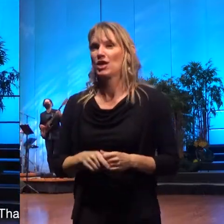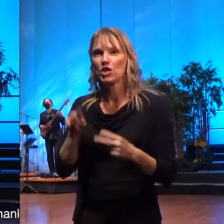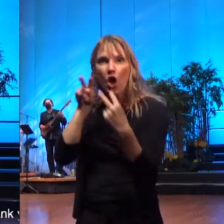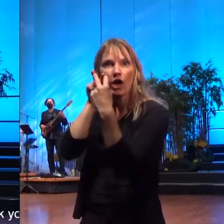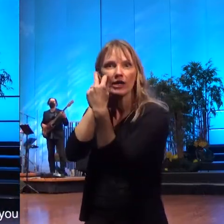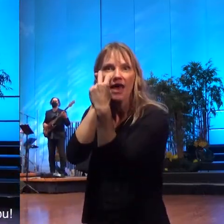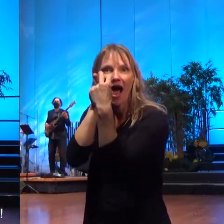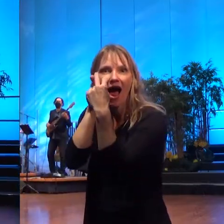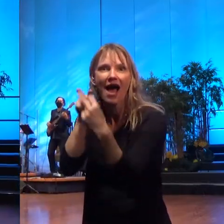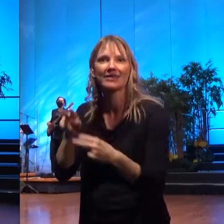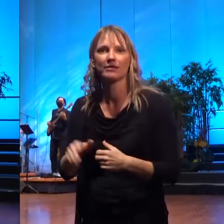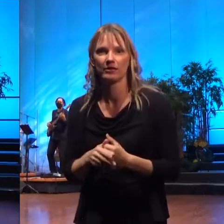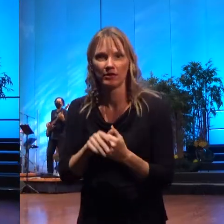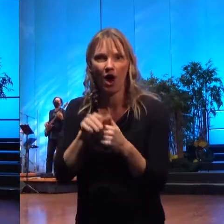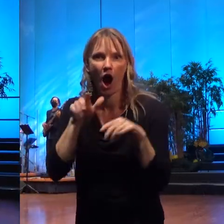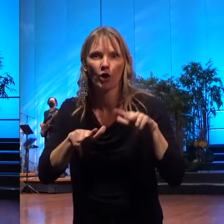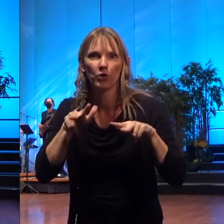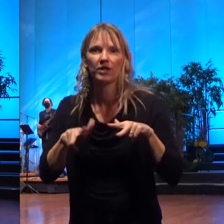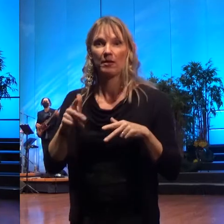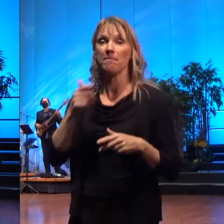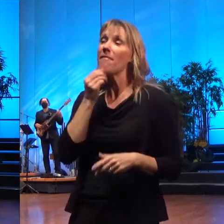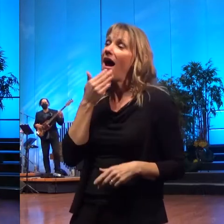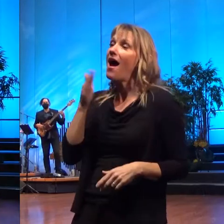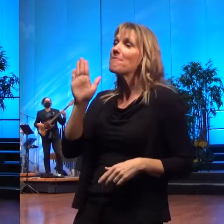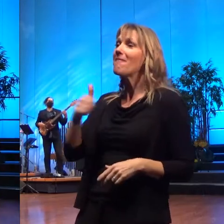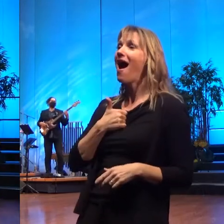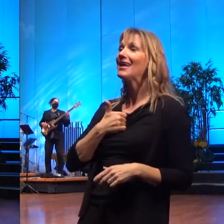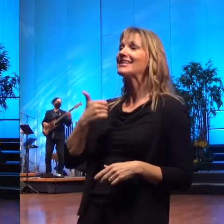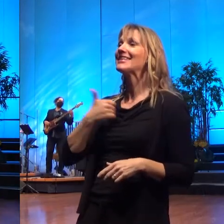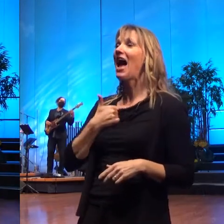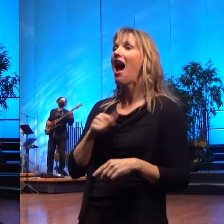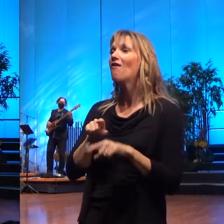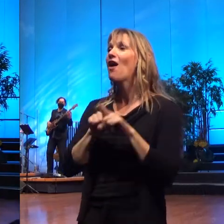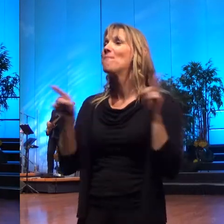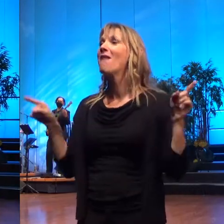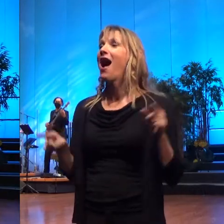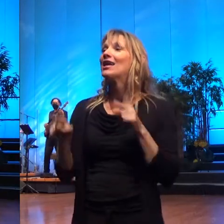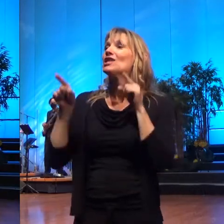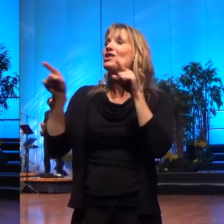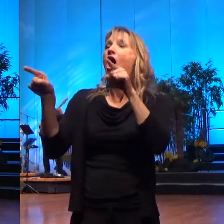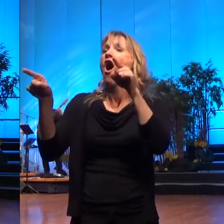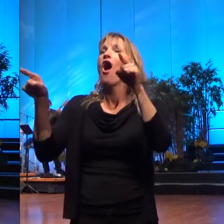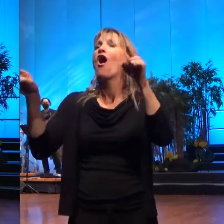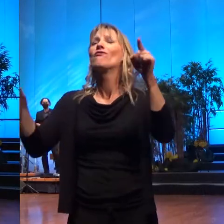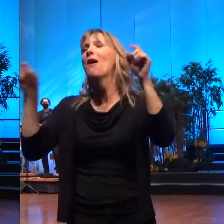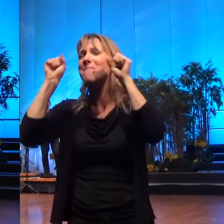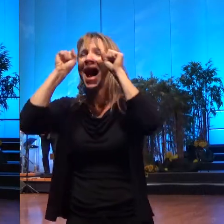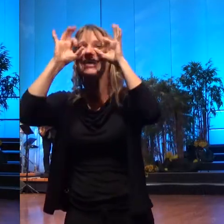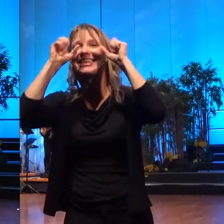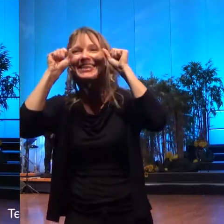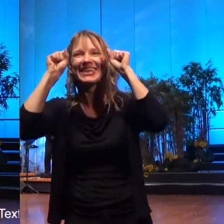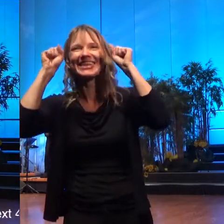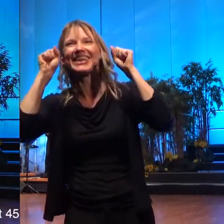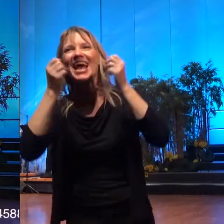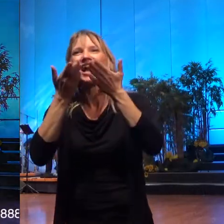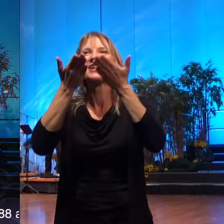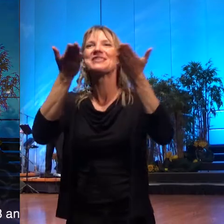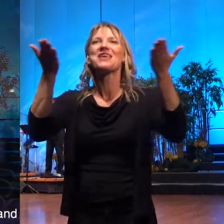the eyes, make it awkward. I'm not bad myself, but you're